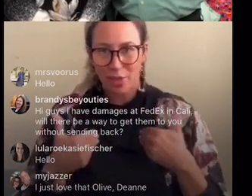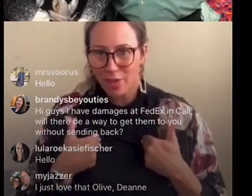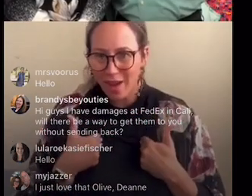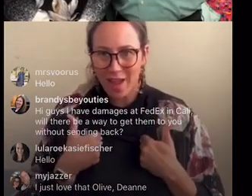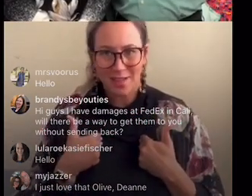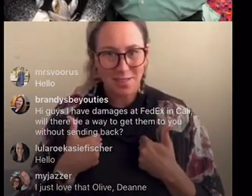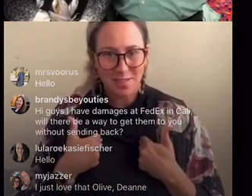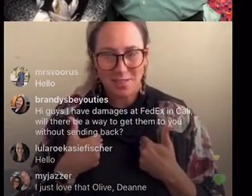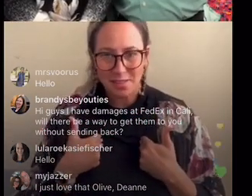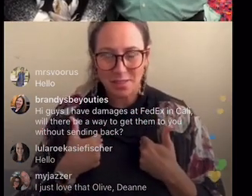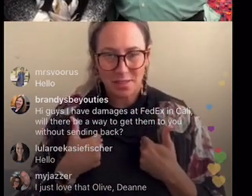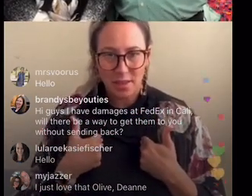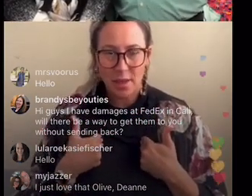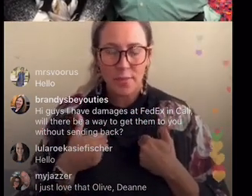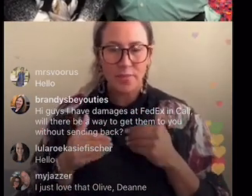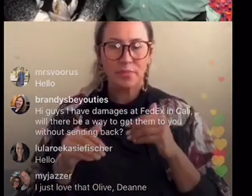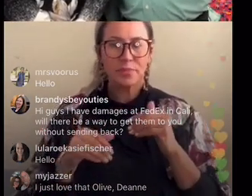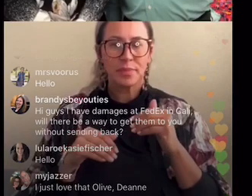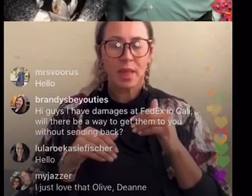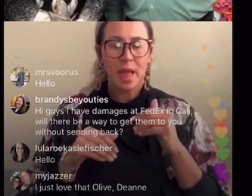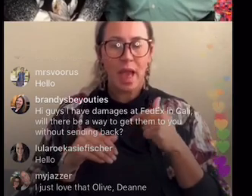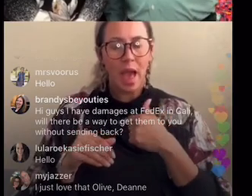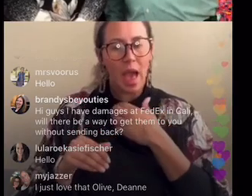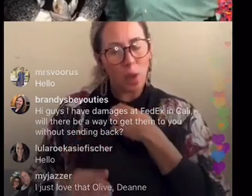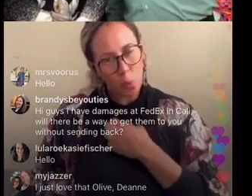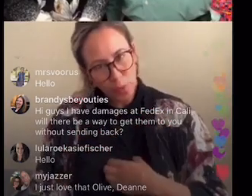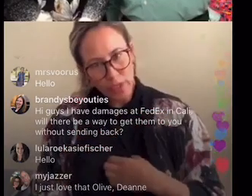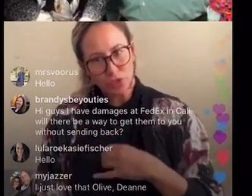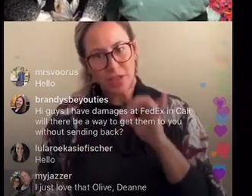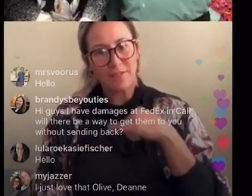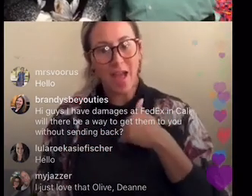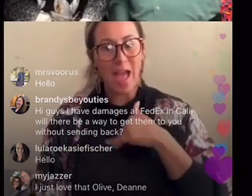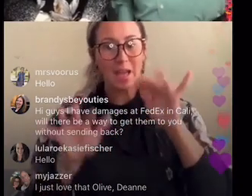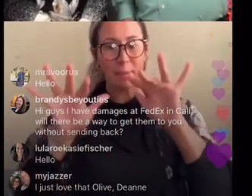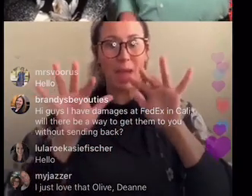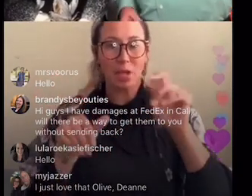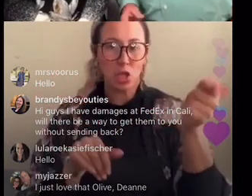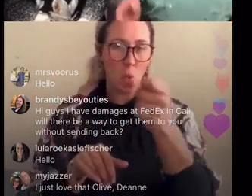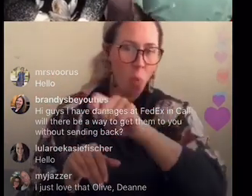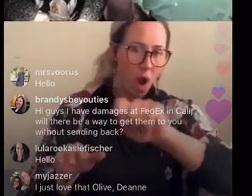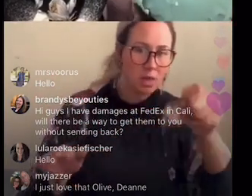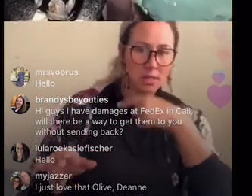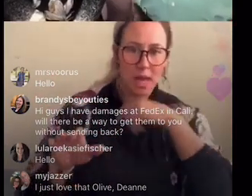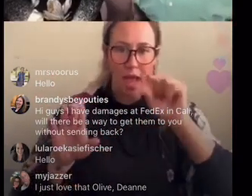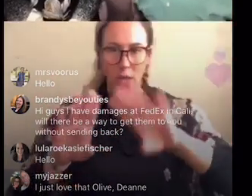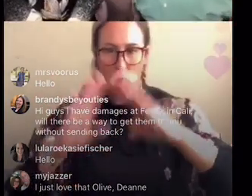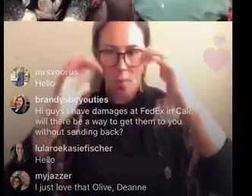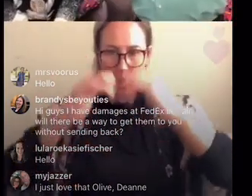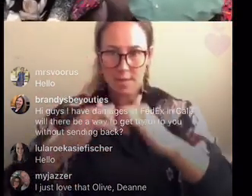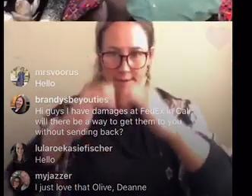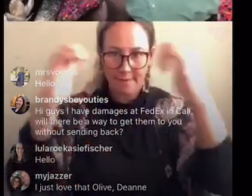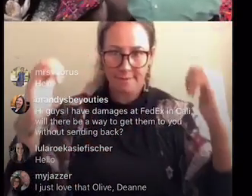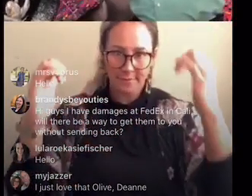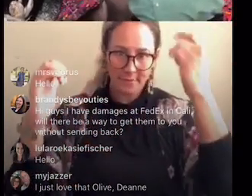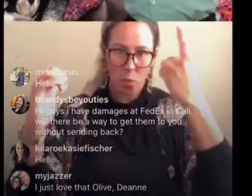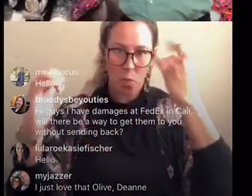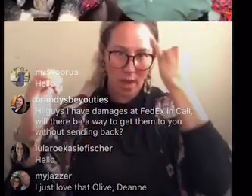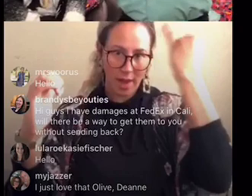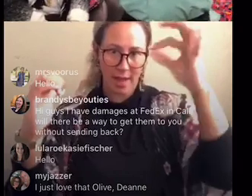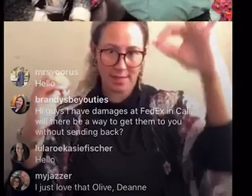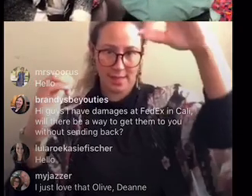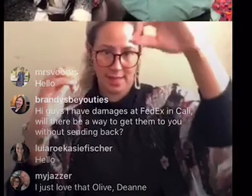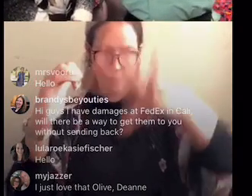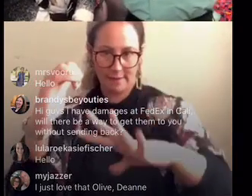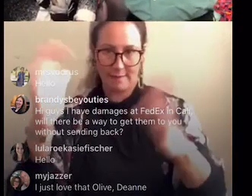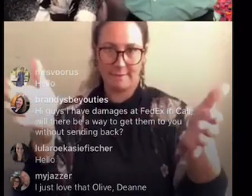And I wish, if I had a magic wand, if I could open people's heads and put one idea in there that I think would be the